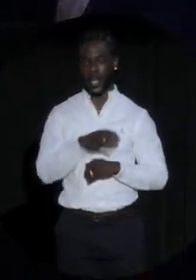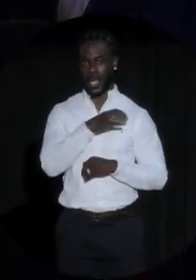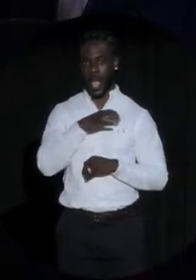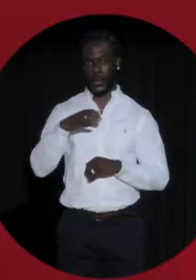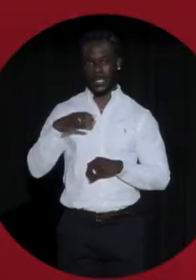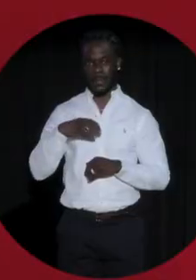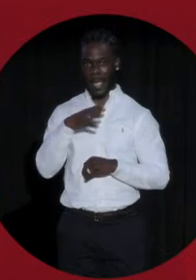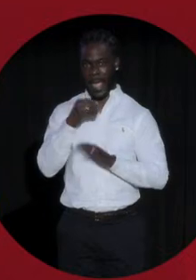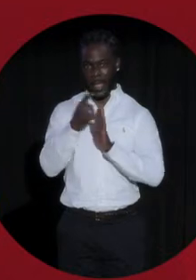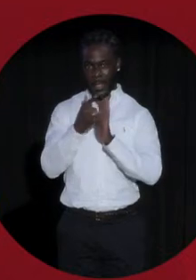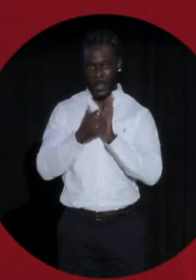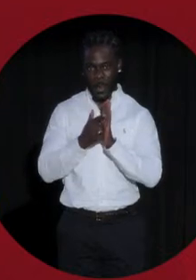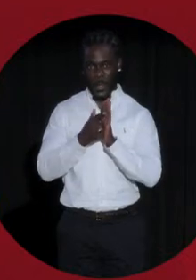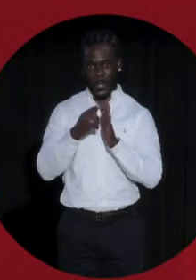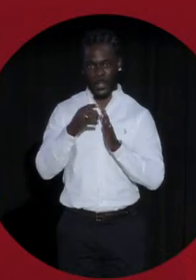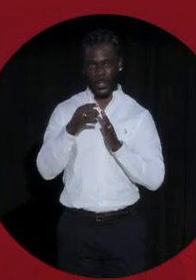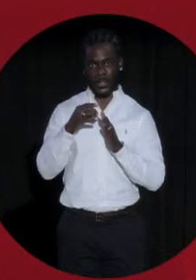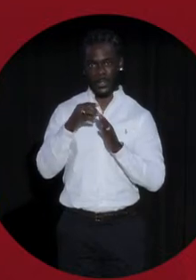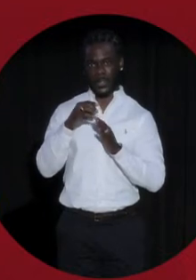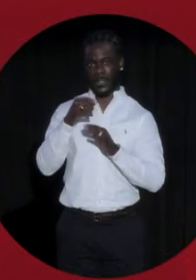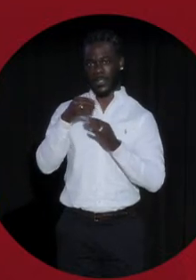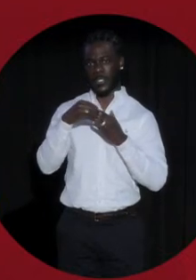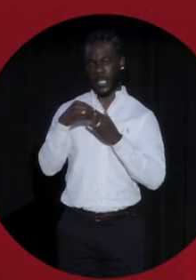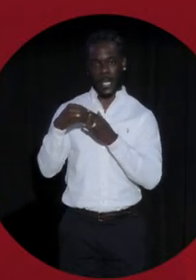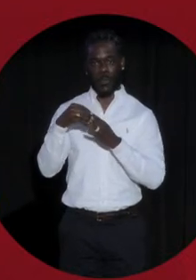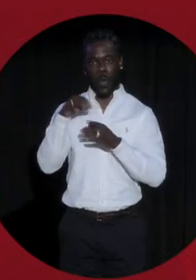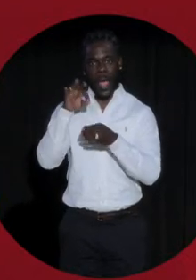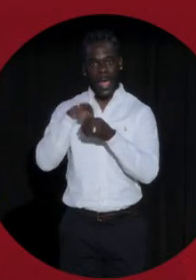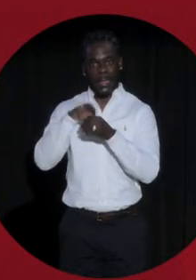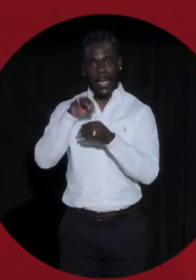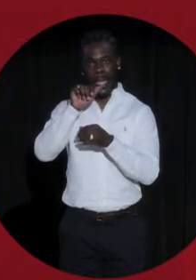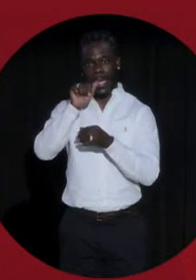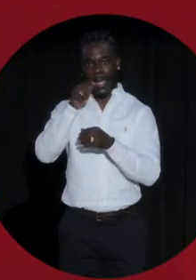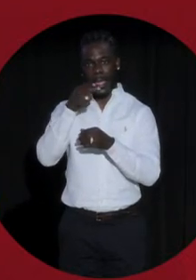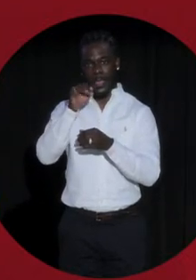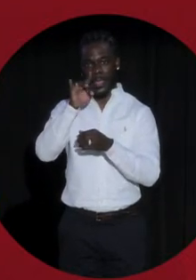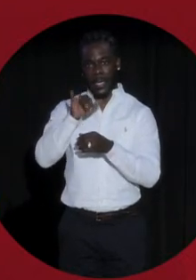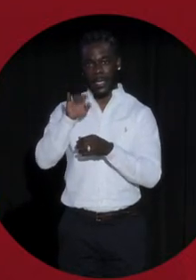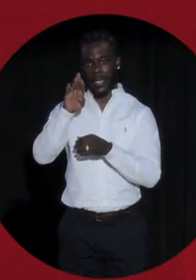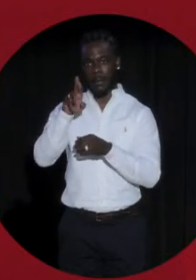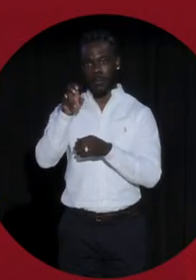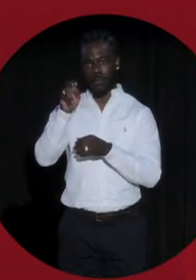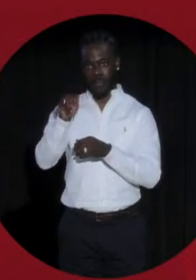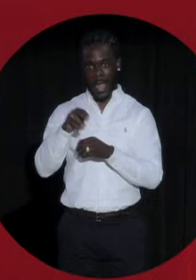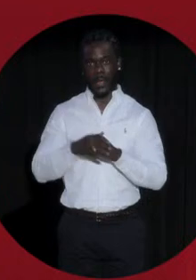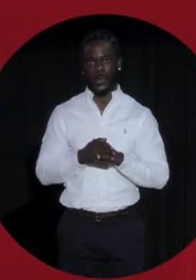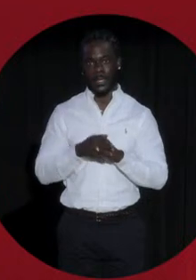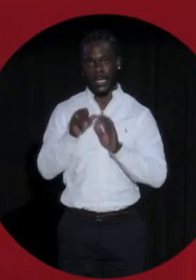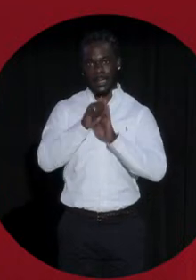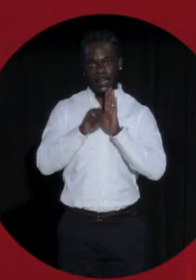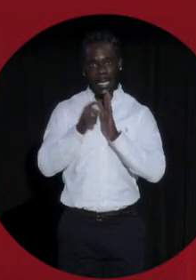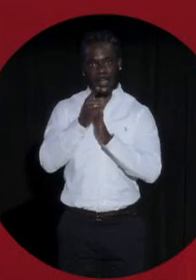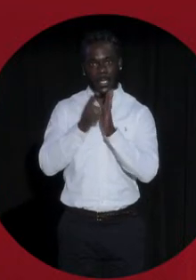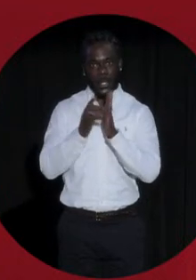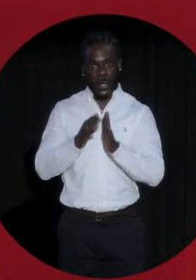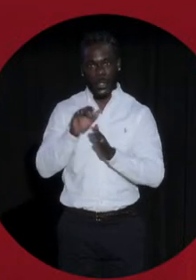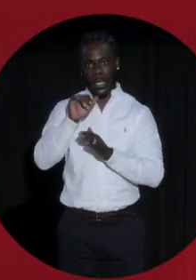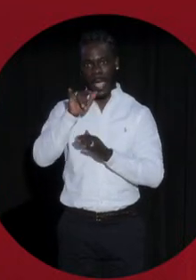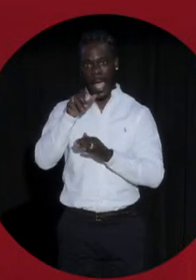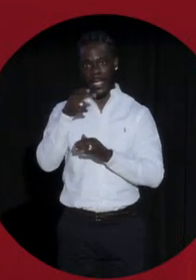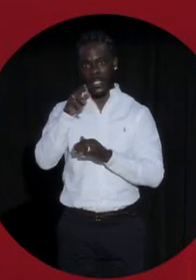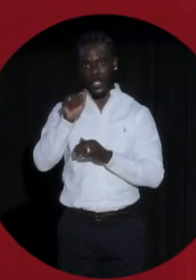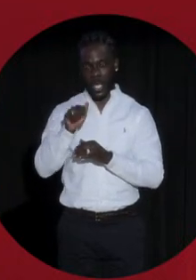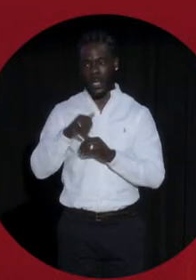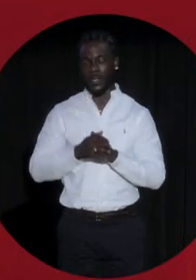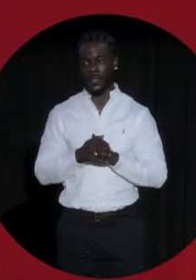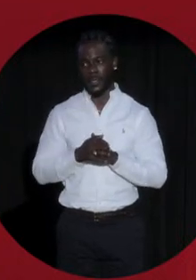Congressman and Attorney General-elect Anthony Brown, Prince George's County State's Attorney Aisha Braveboy, Prince